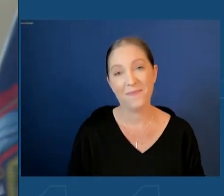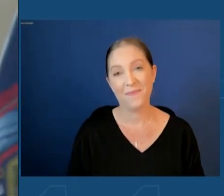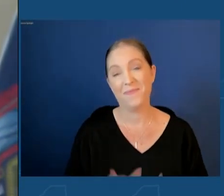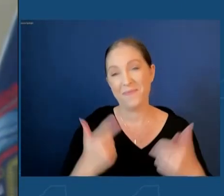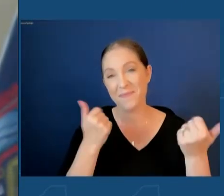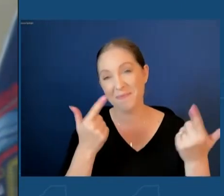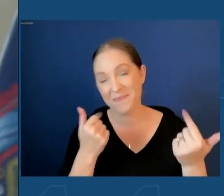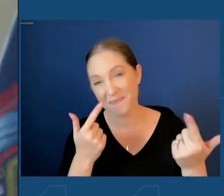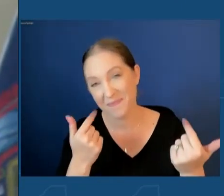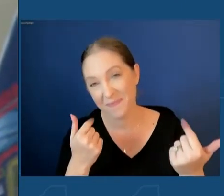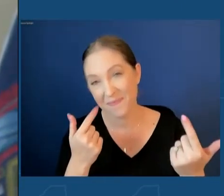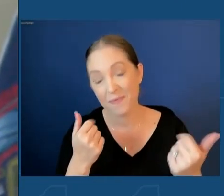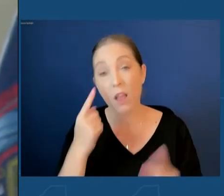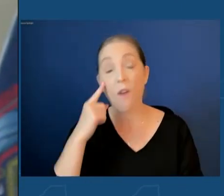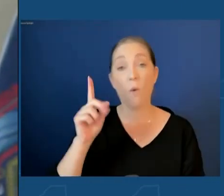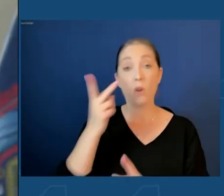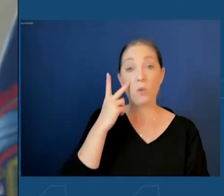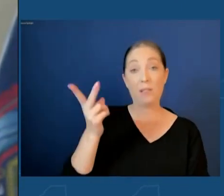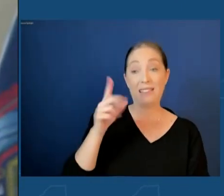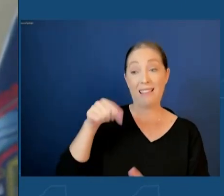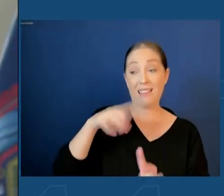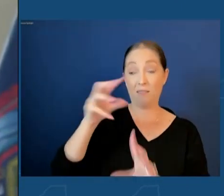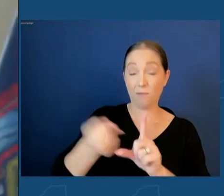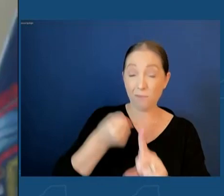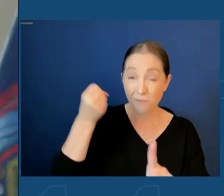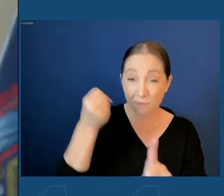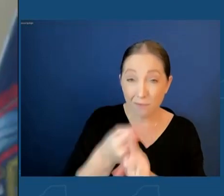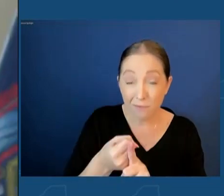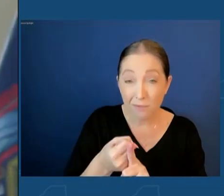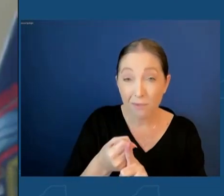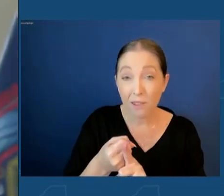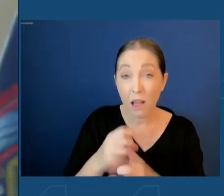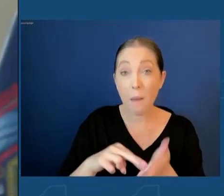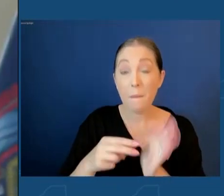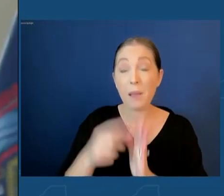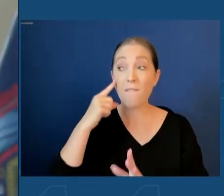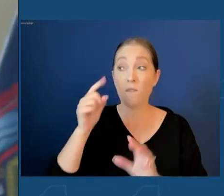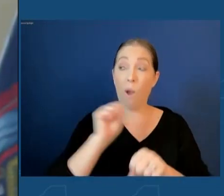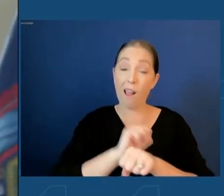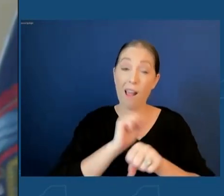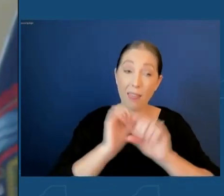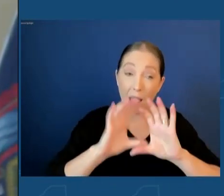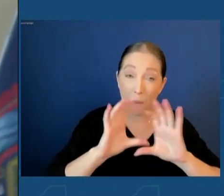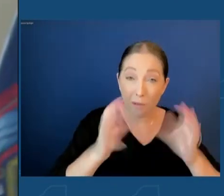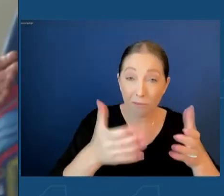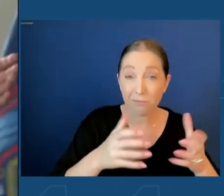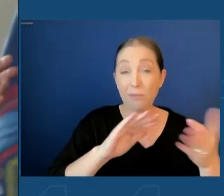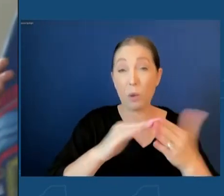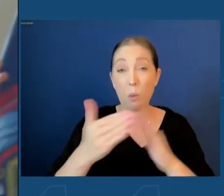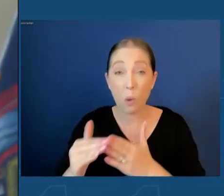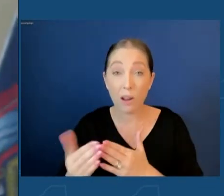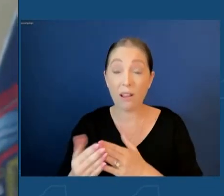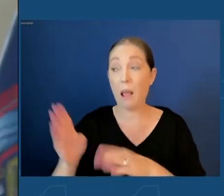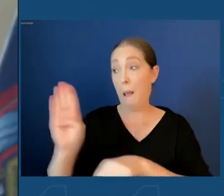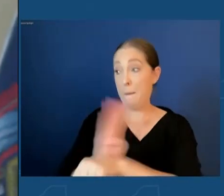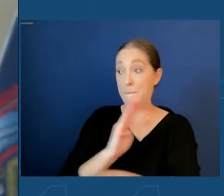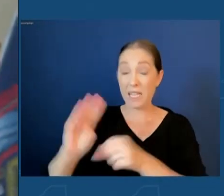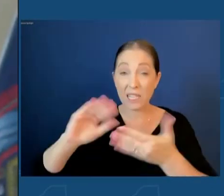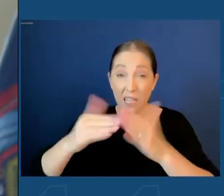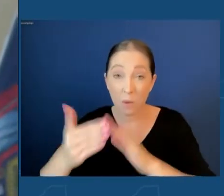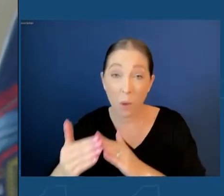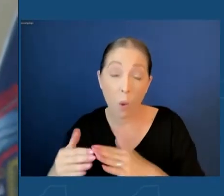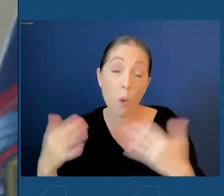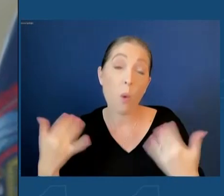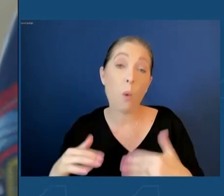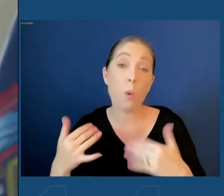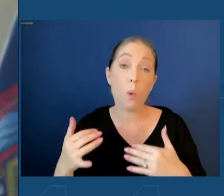to see what this impact is going to mean, not just to the labor community, to the business community, to everything going on across where we have this